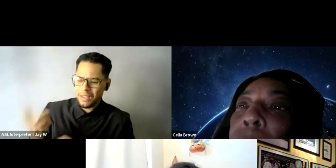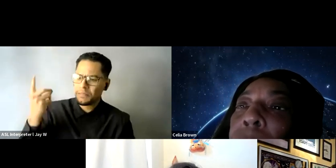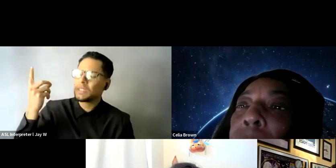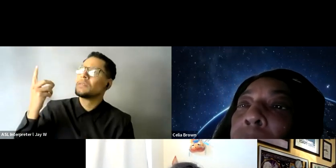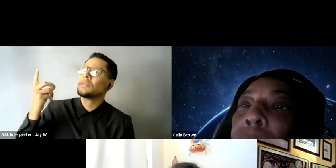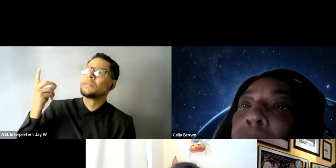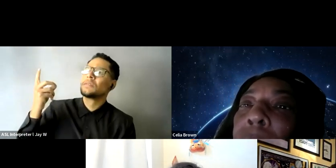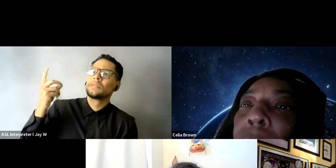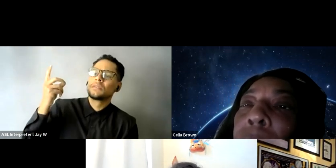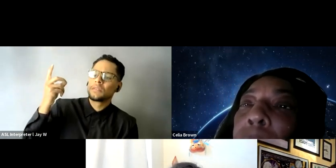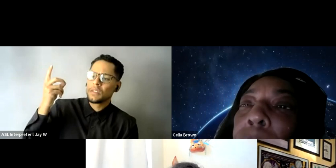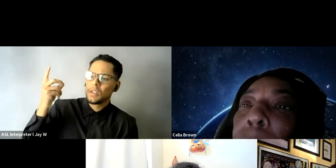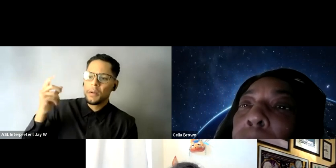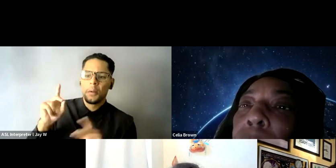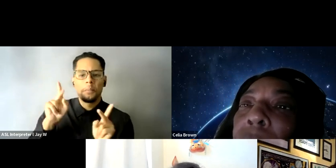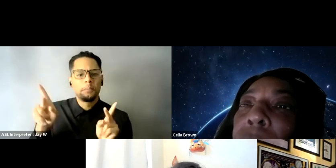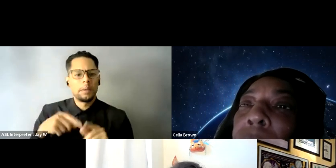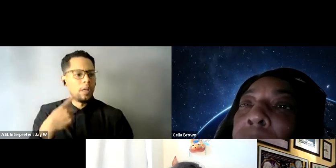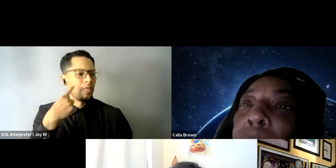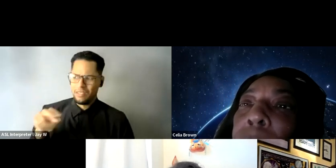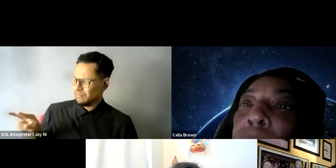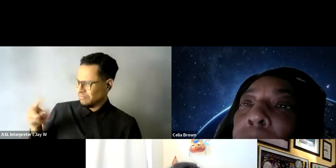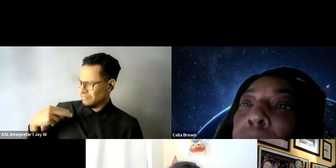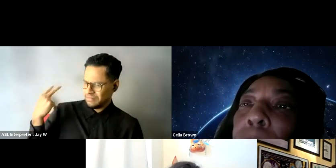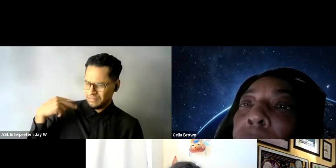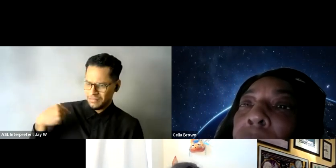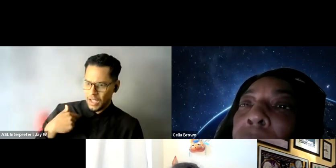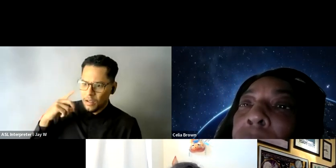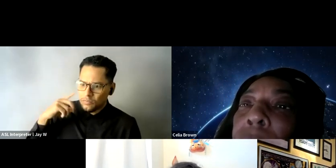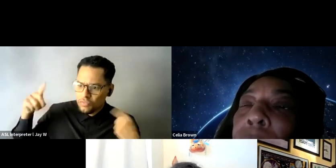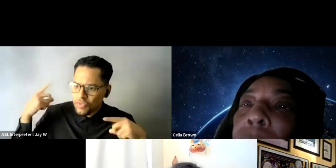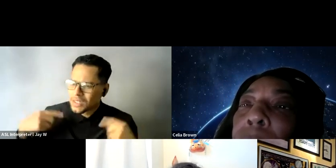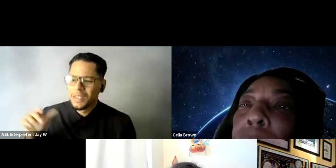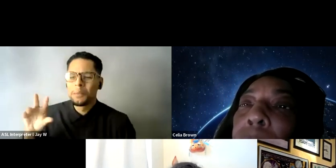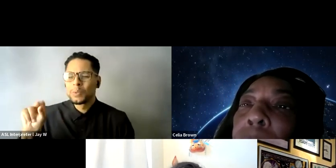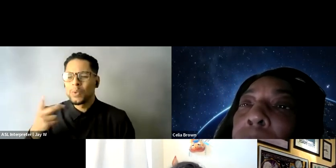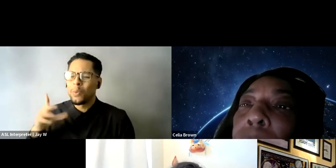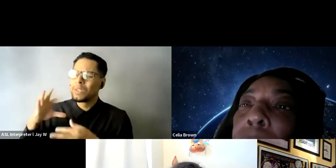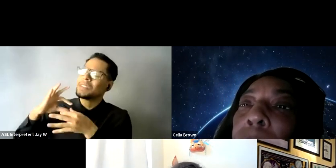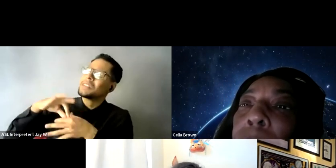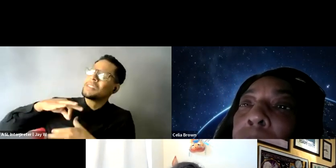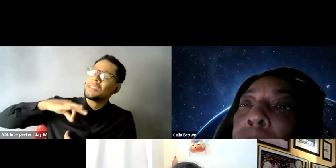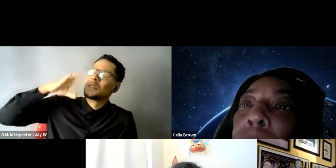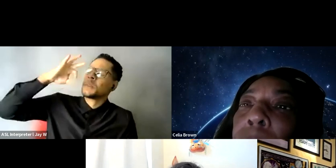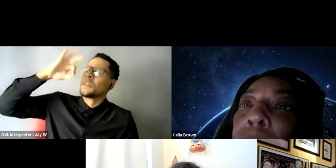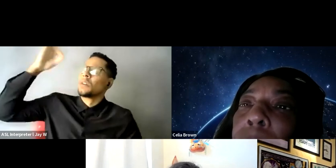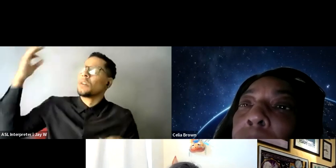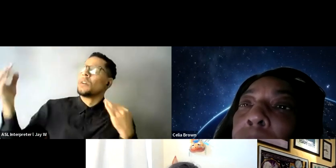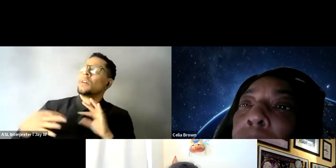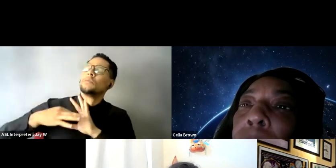would assume that that's mad, but it's so liberatory and spiritual and connecting. And it's very grounding. And it's